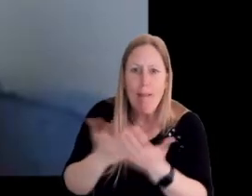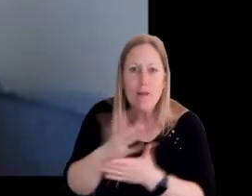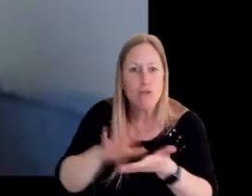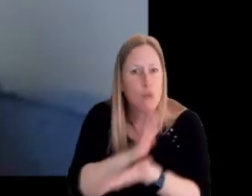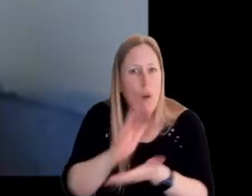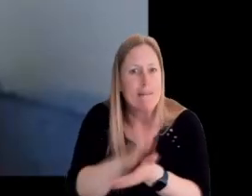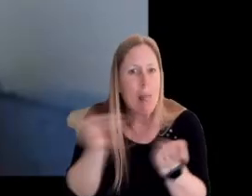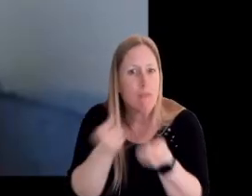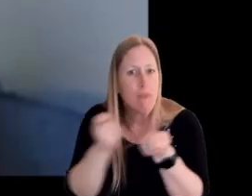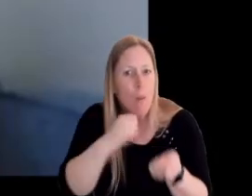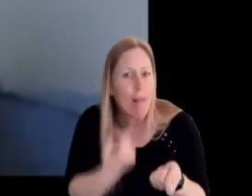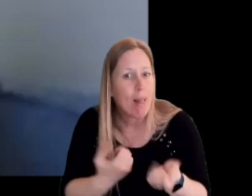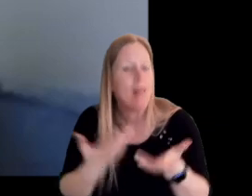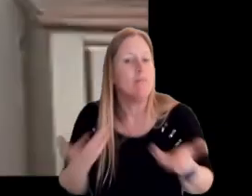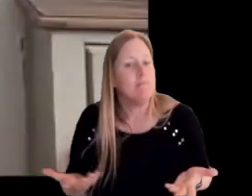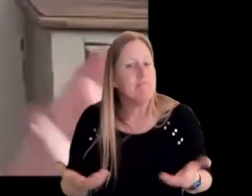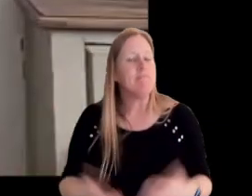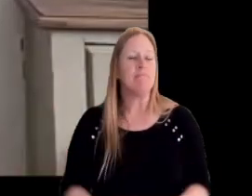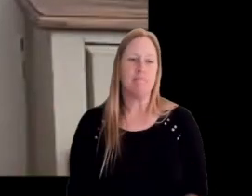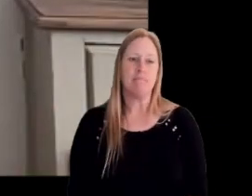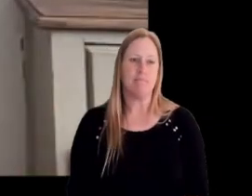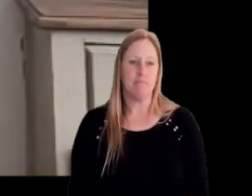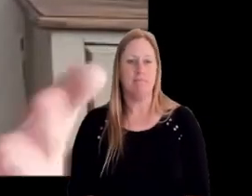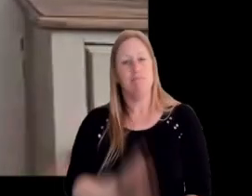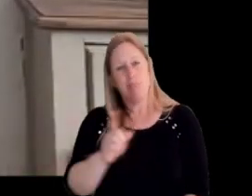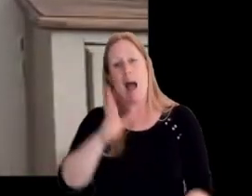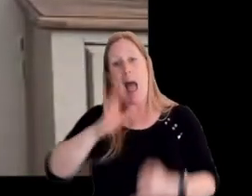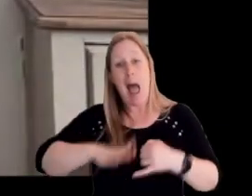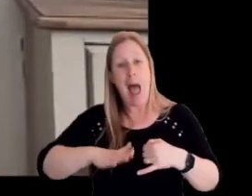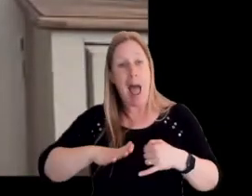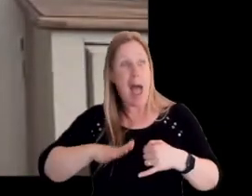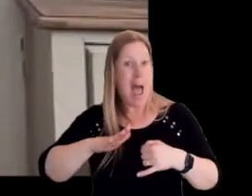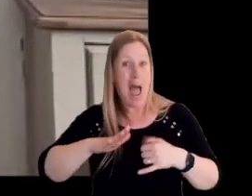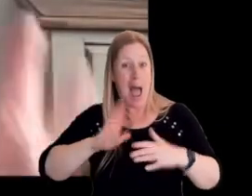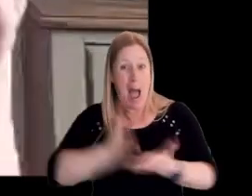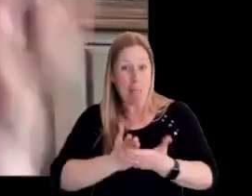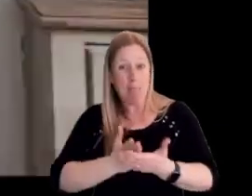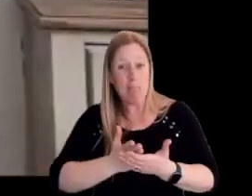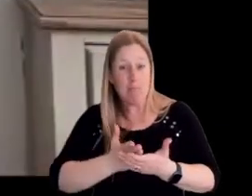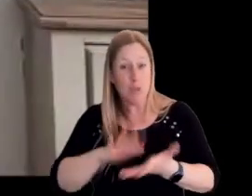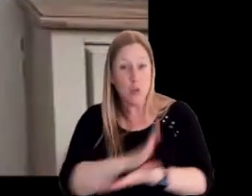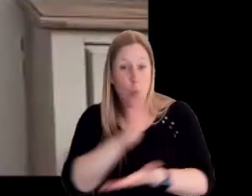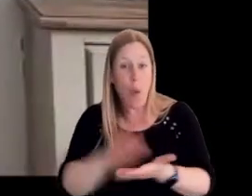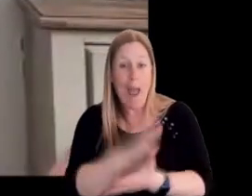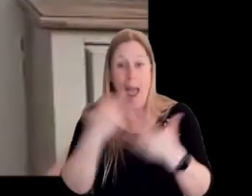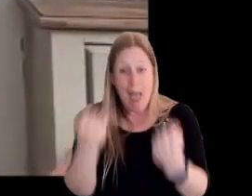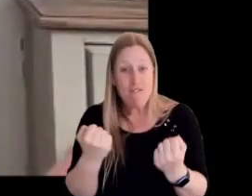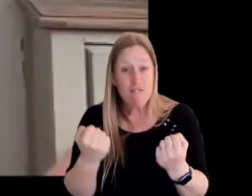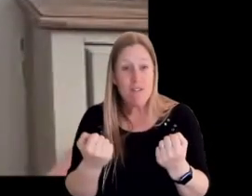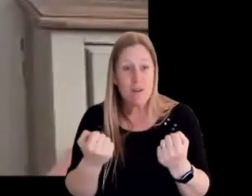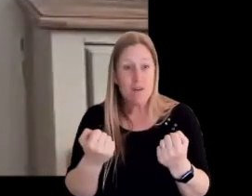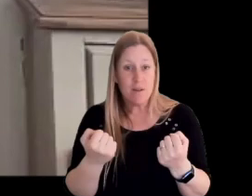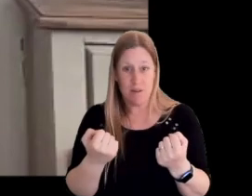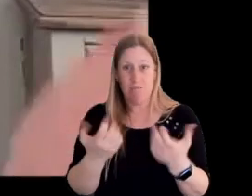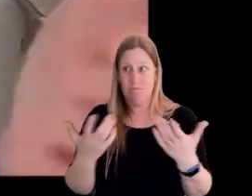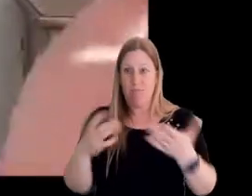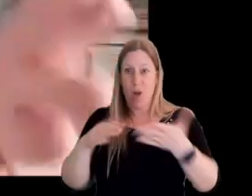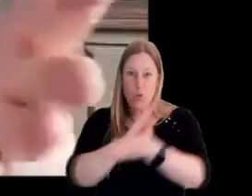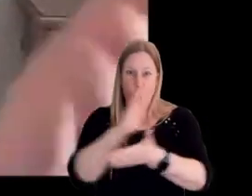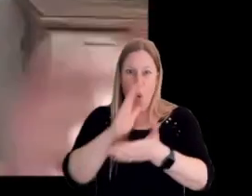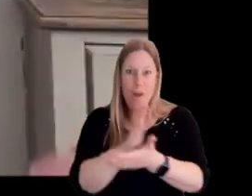Absolutely, yeah. But at the end of the day, there is joy and celebration. There is joy